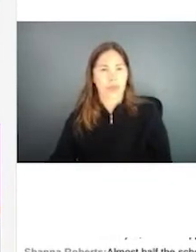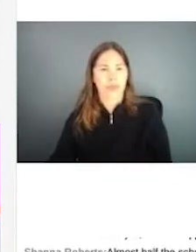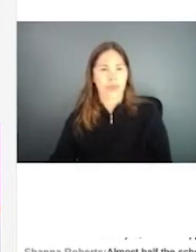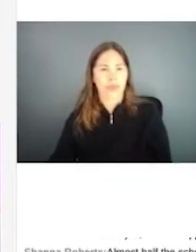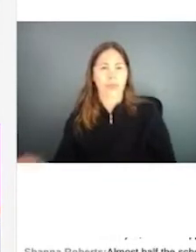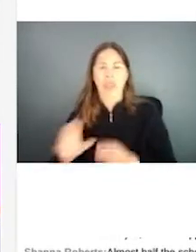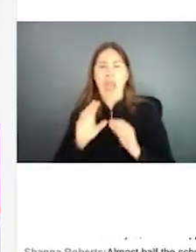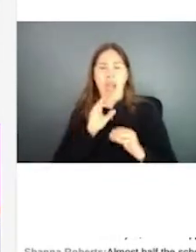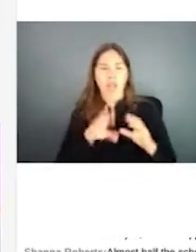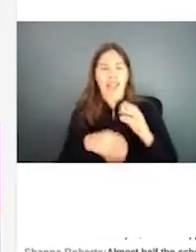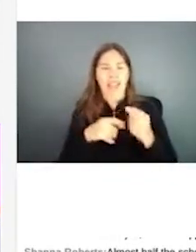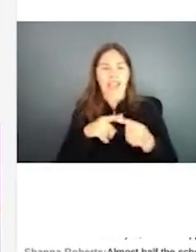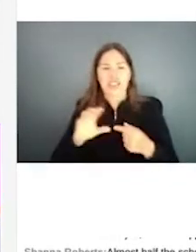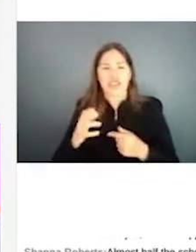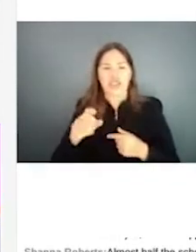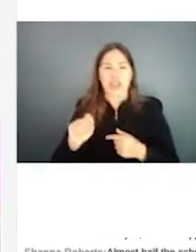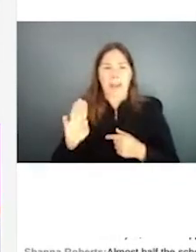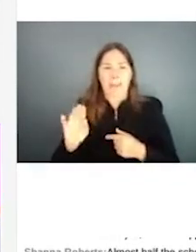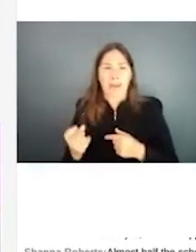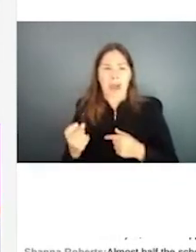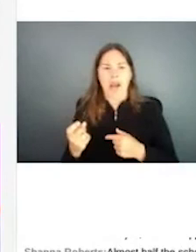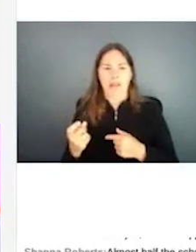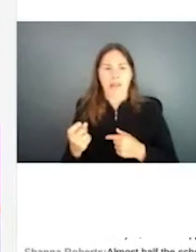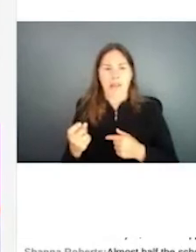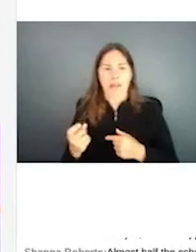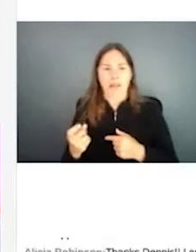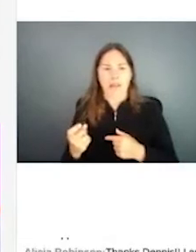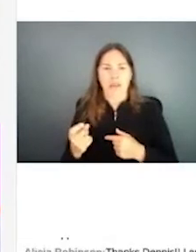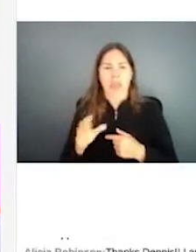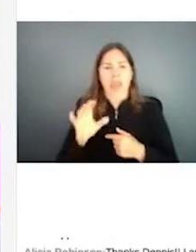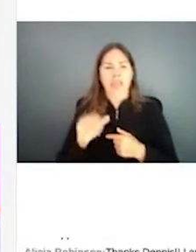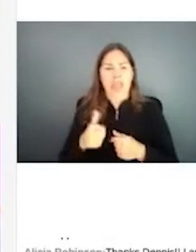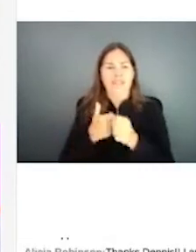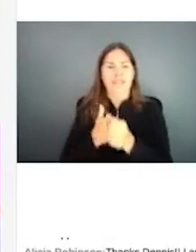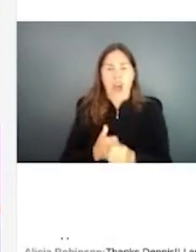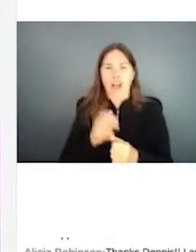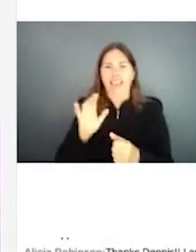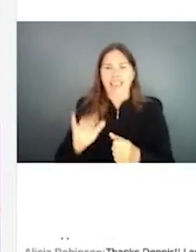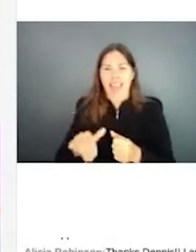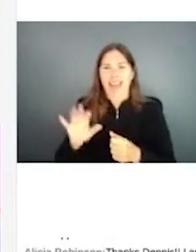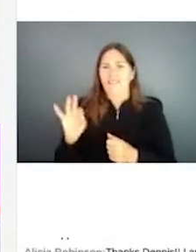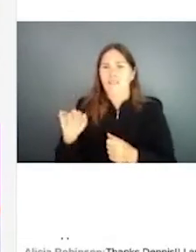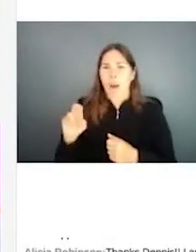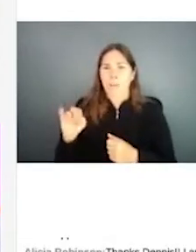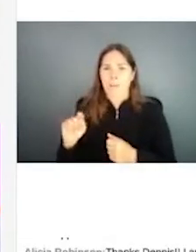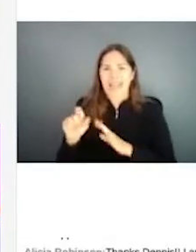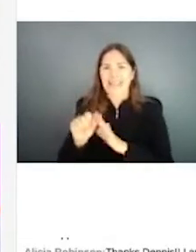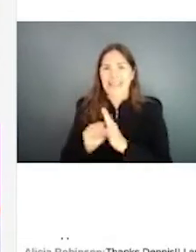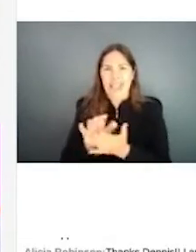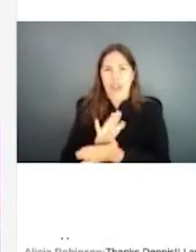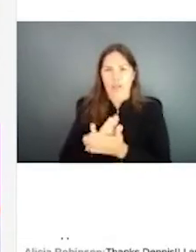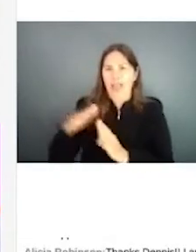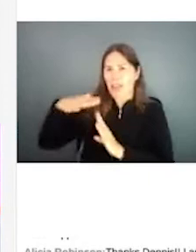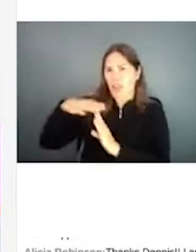the chat box. So this follows the format that the state document has up towards the top, and then